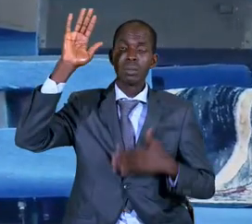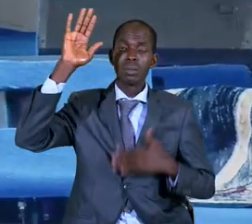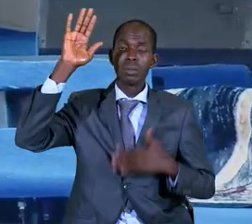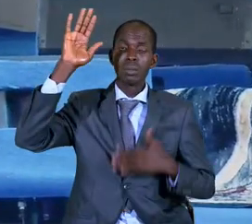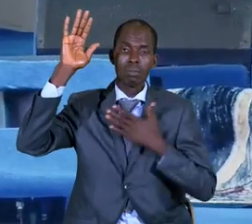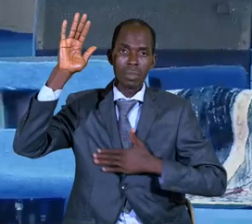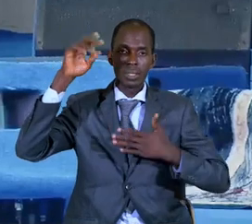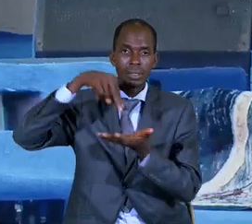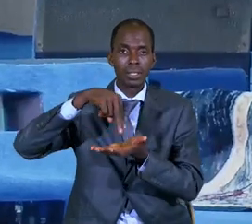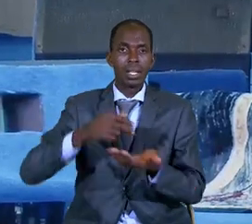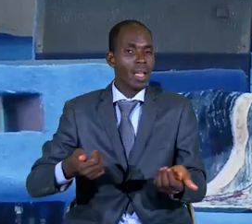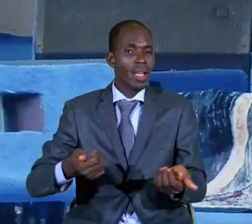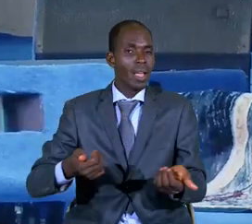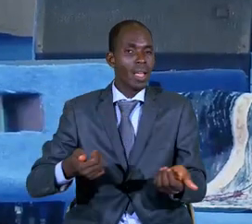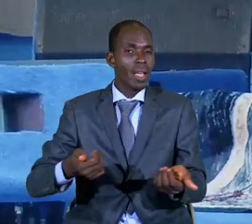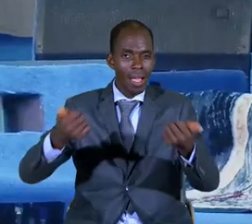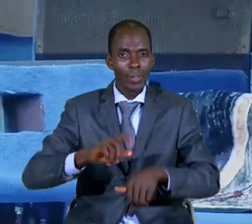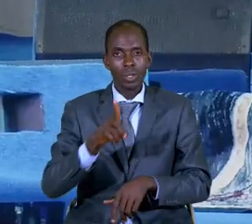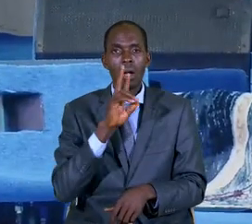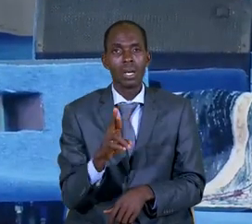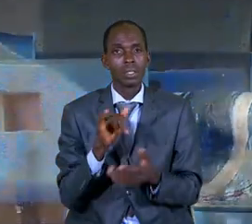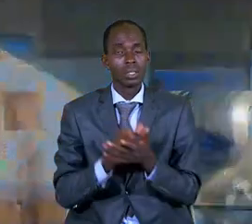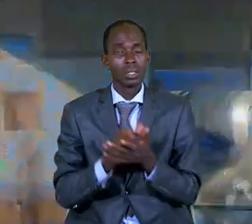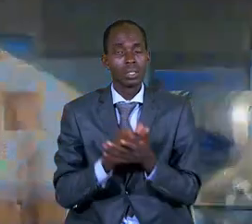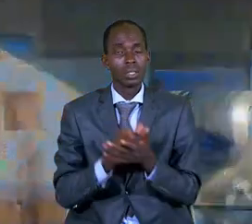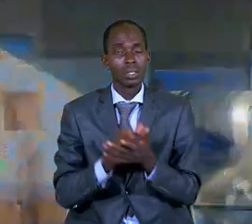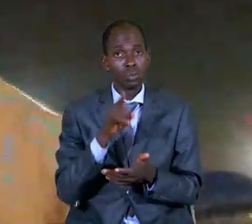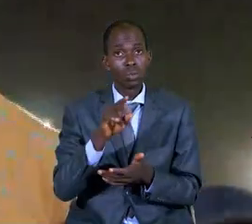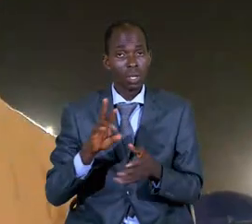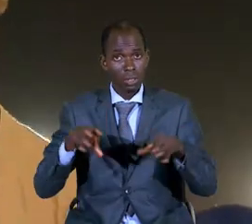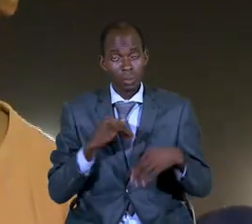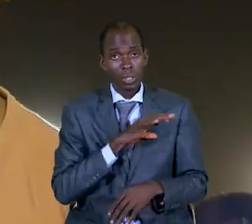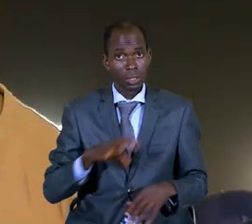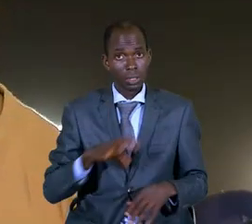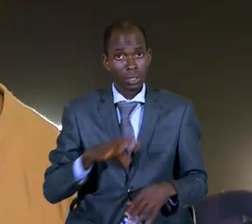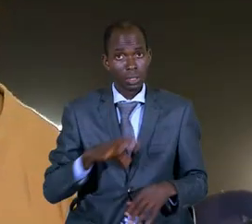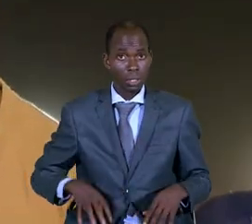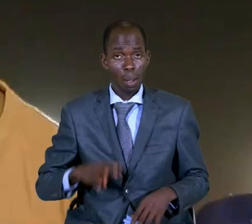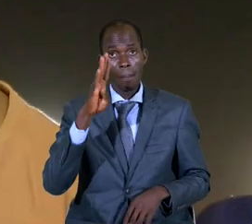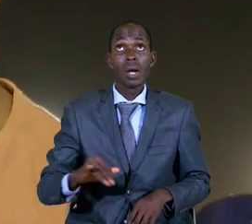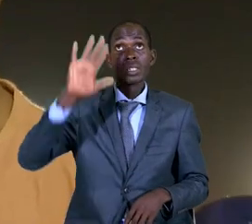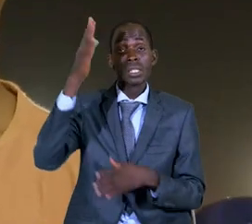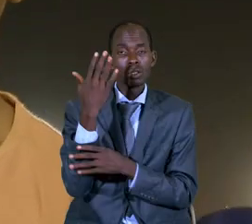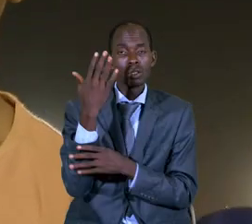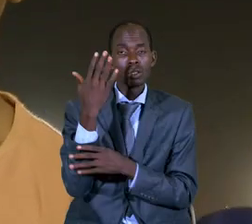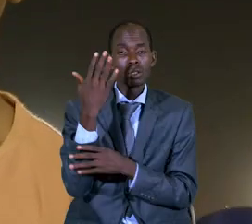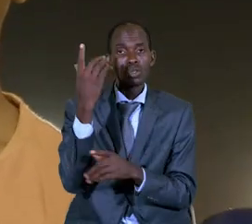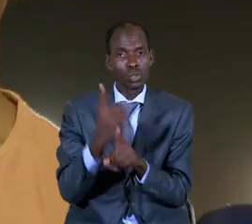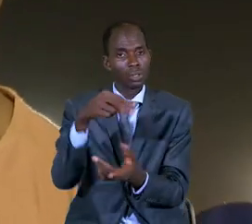Anywhere you are, you're raising up your hand. God bless you. God bless you. Just stand up. Just stand up.